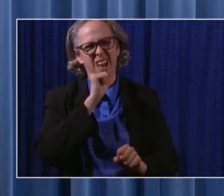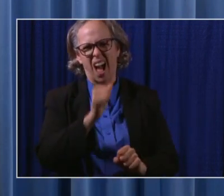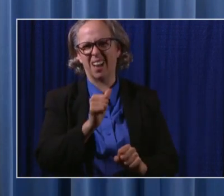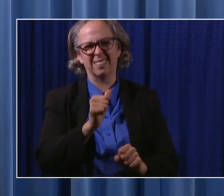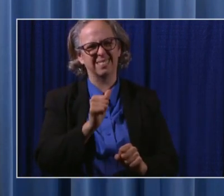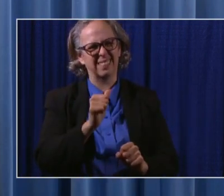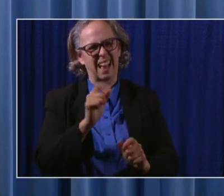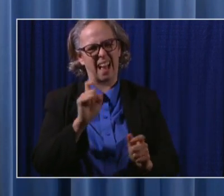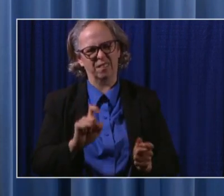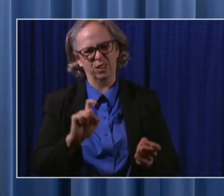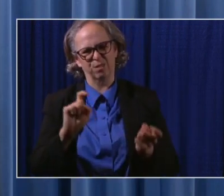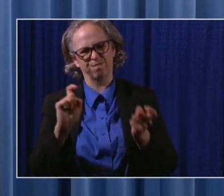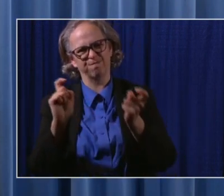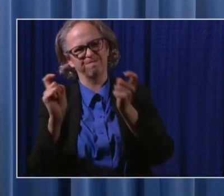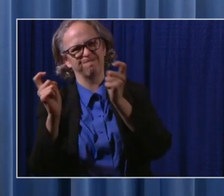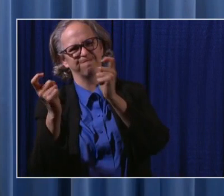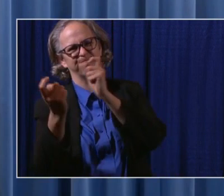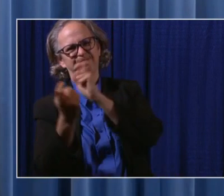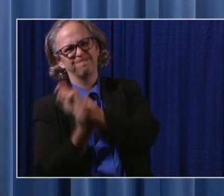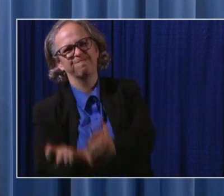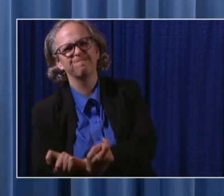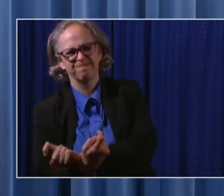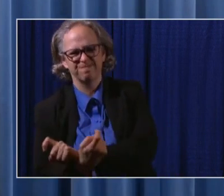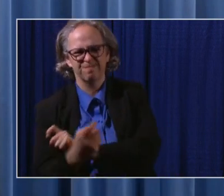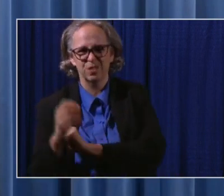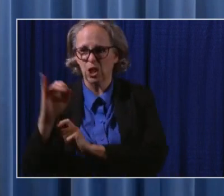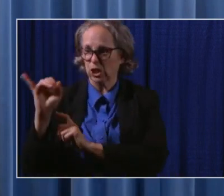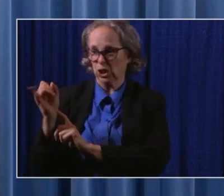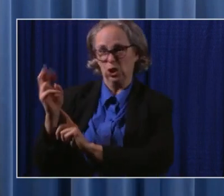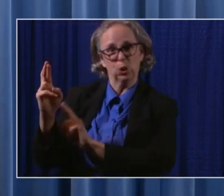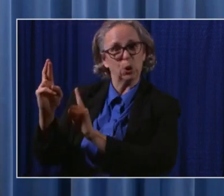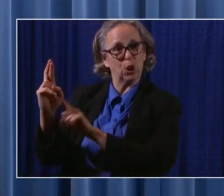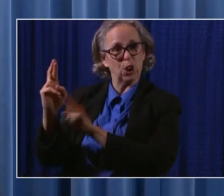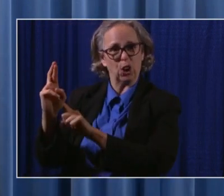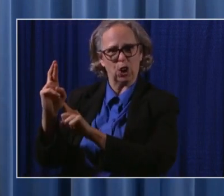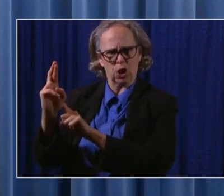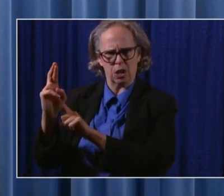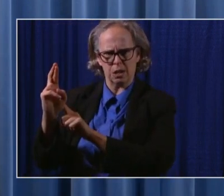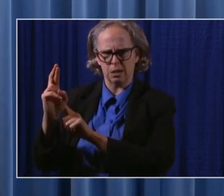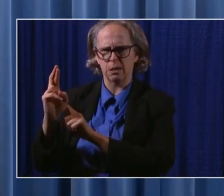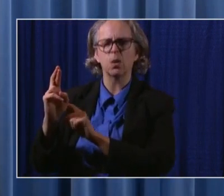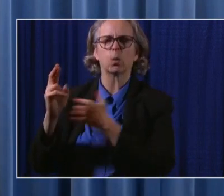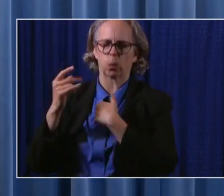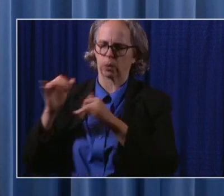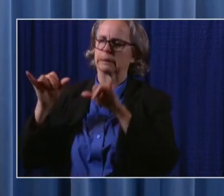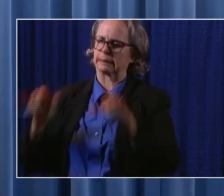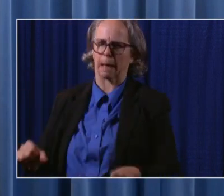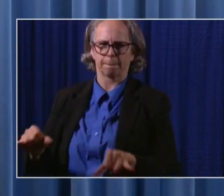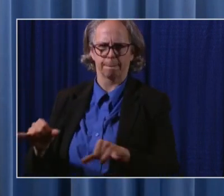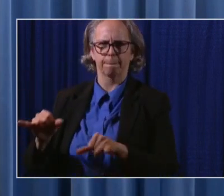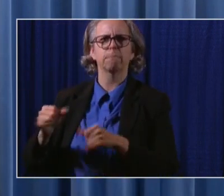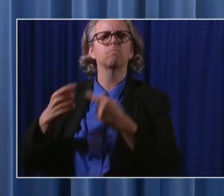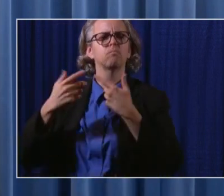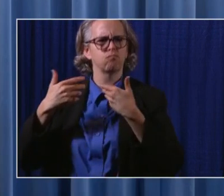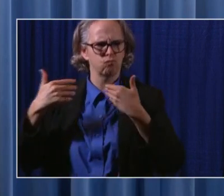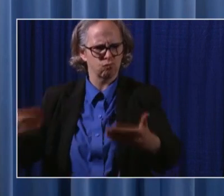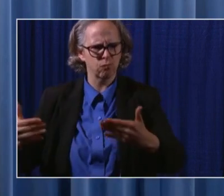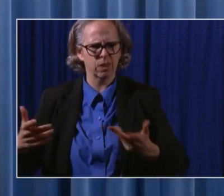We will preserve the fair, the junior fairs, for livestock, photography,